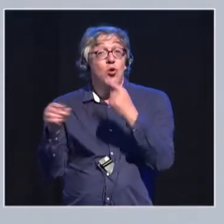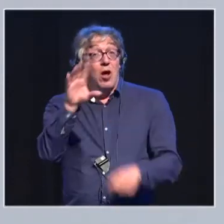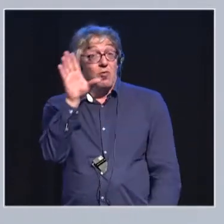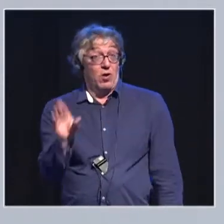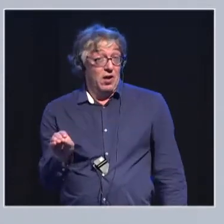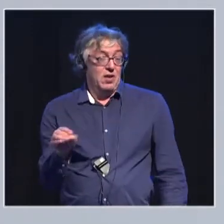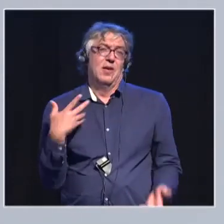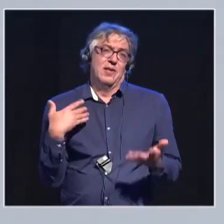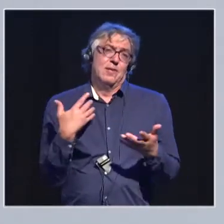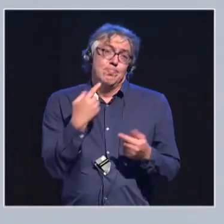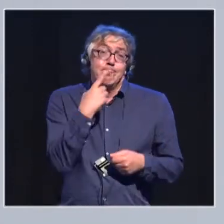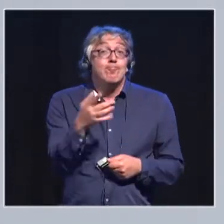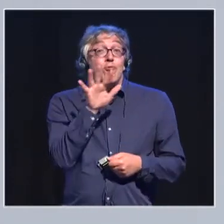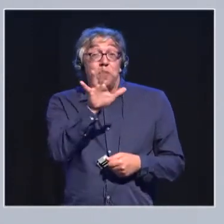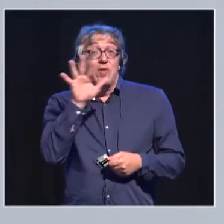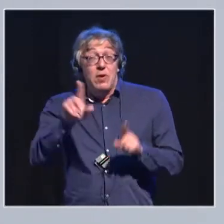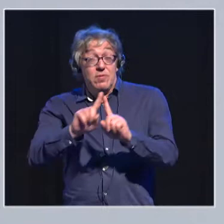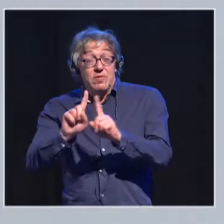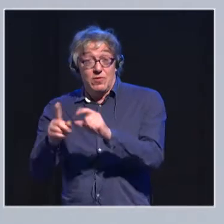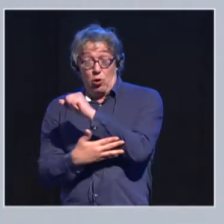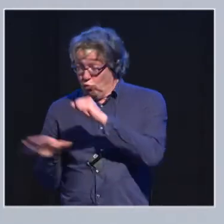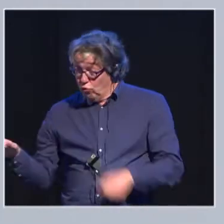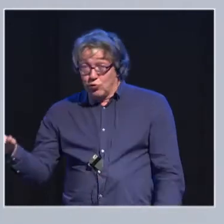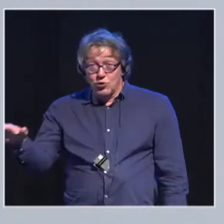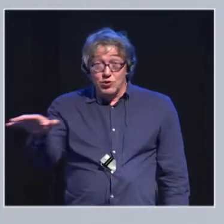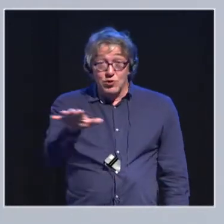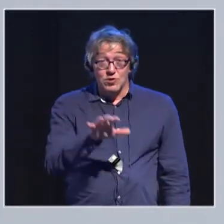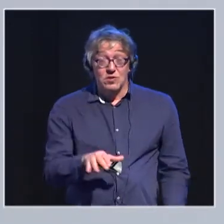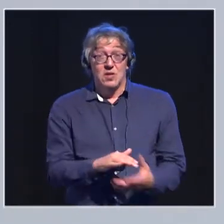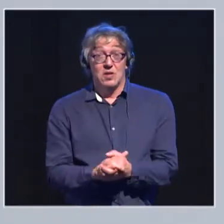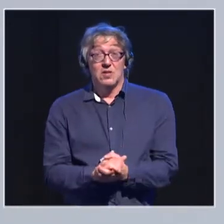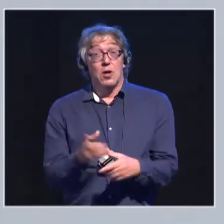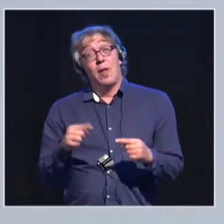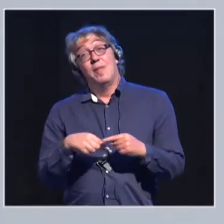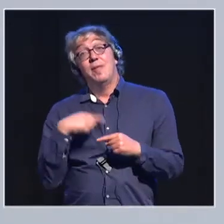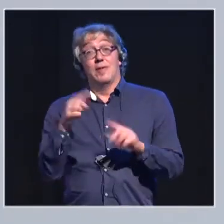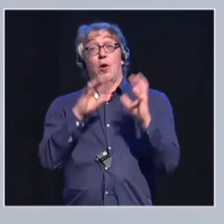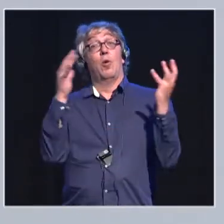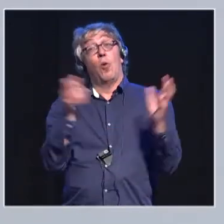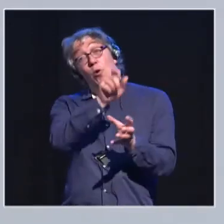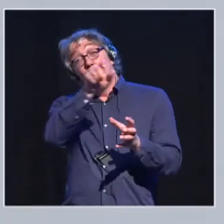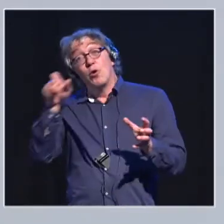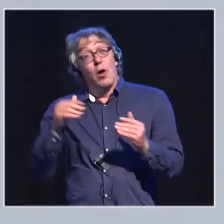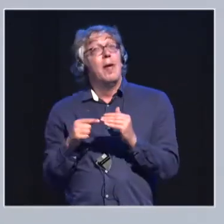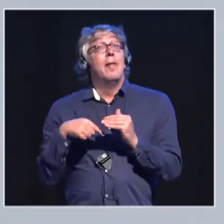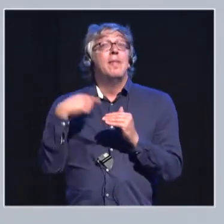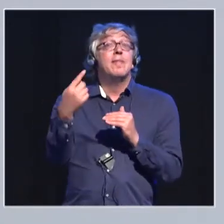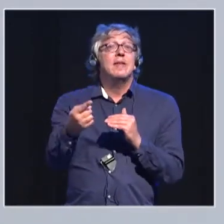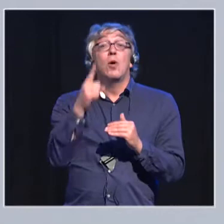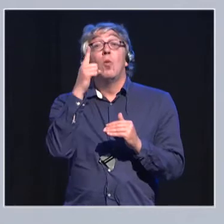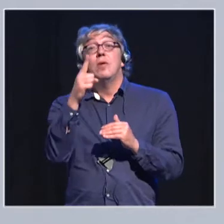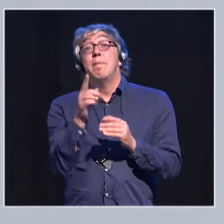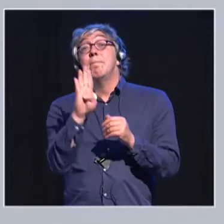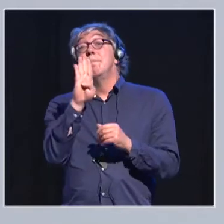just mentioned. That's the home of the next 1 billion persons who are going to be online. So